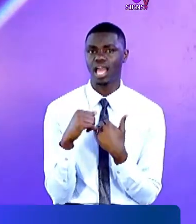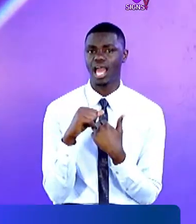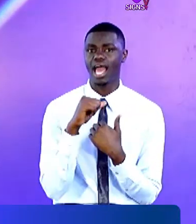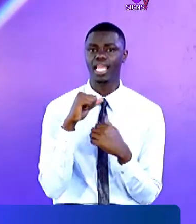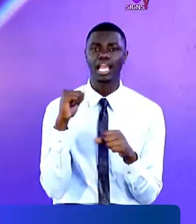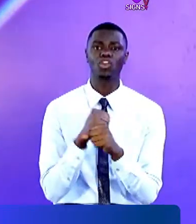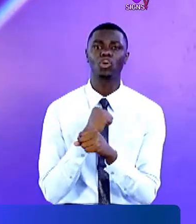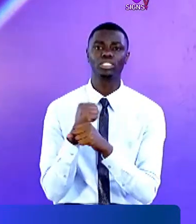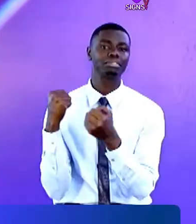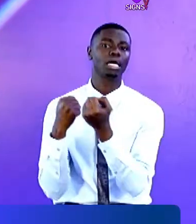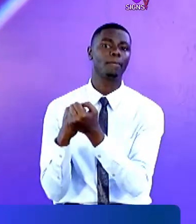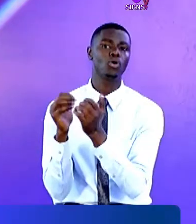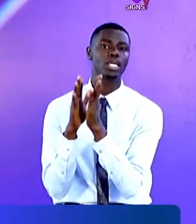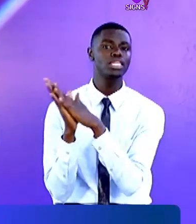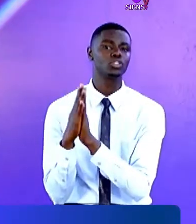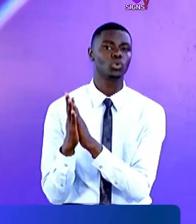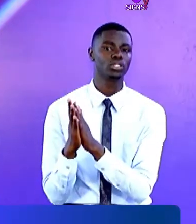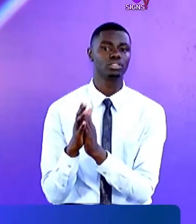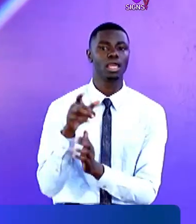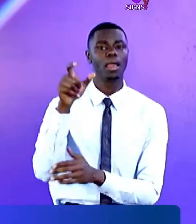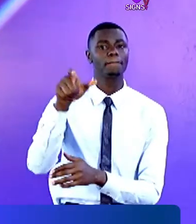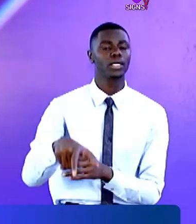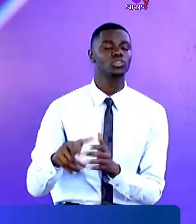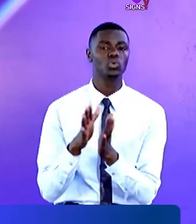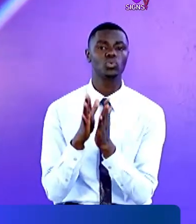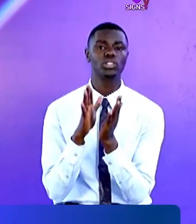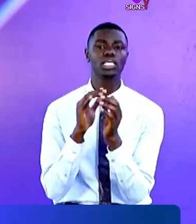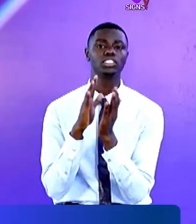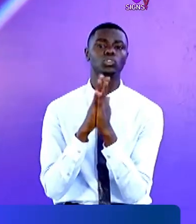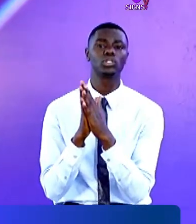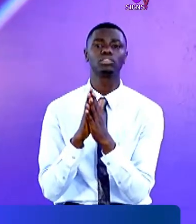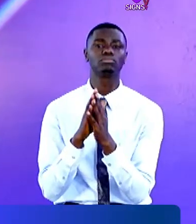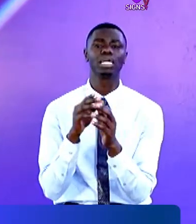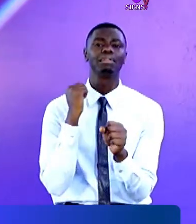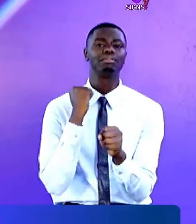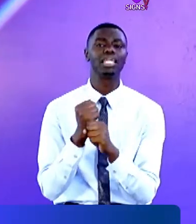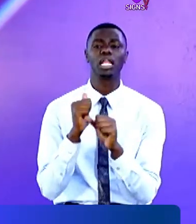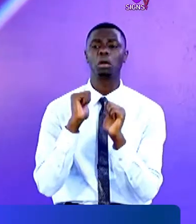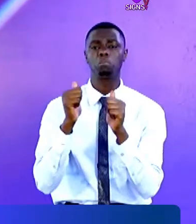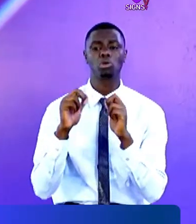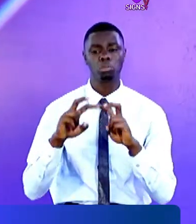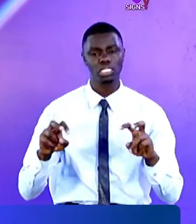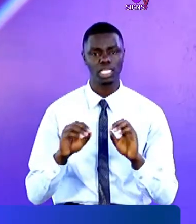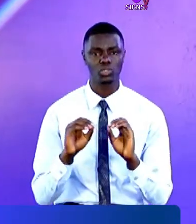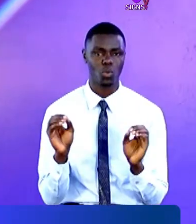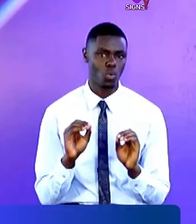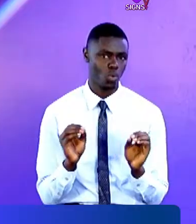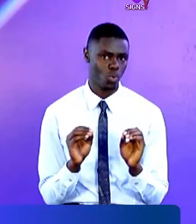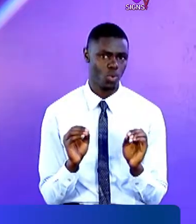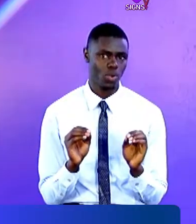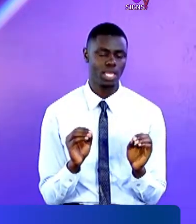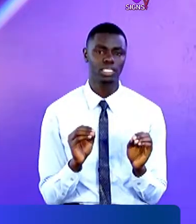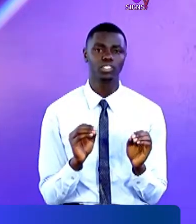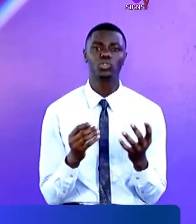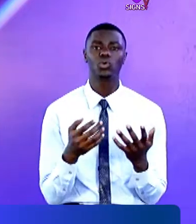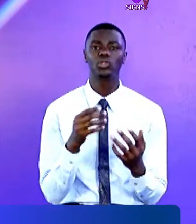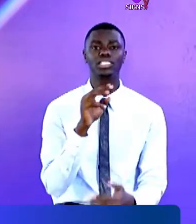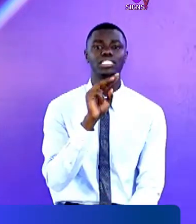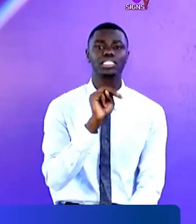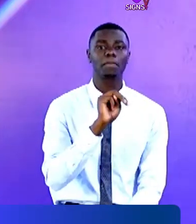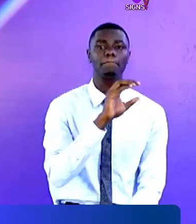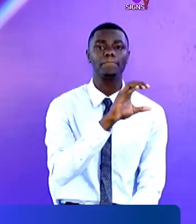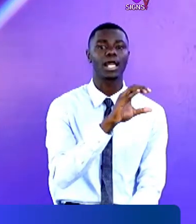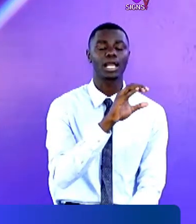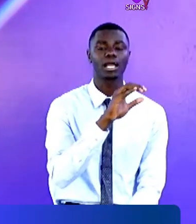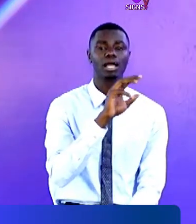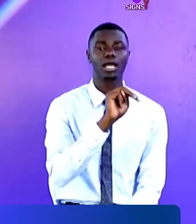story. The person with that story has not done proper research. We call them a McDonald's version of a meal.